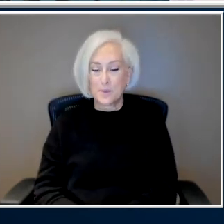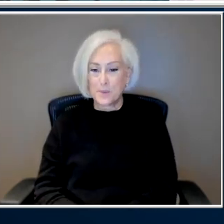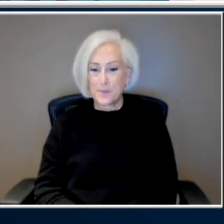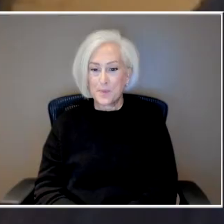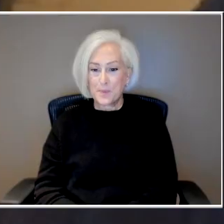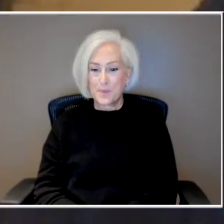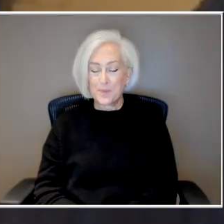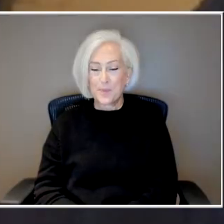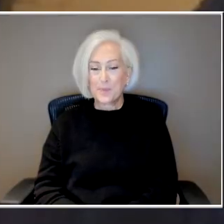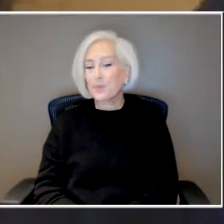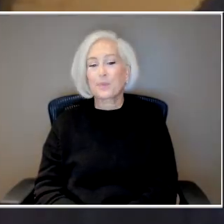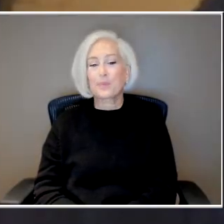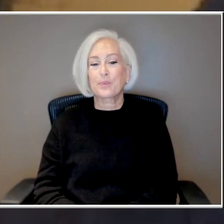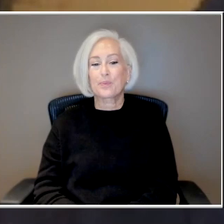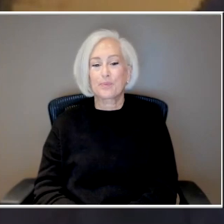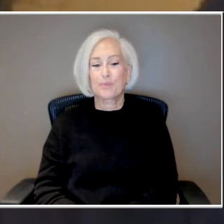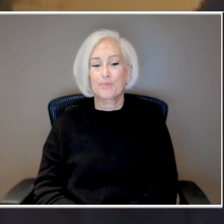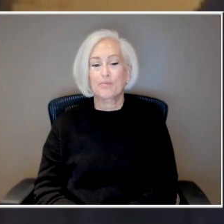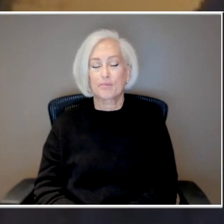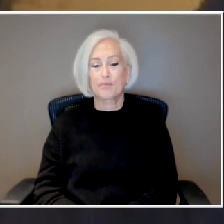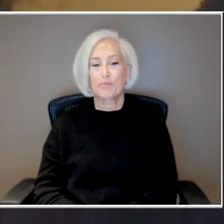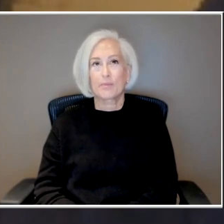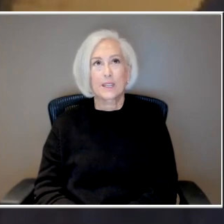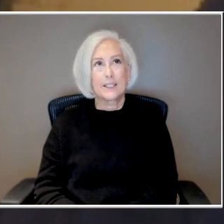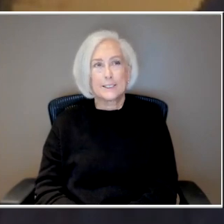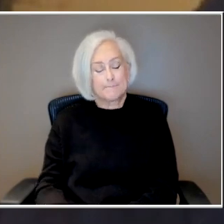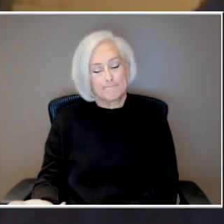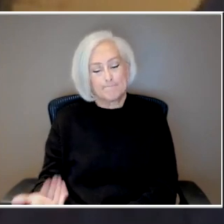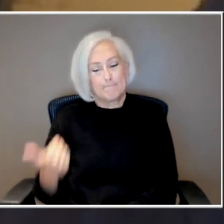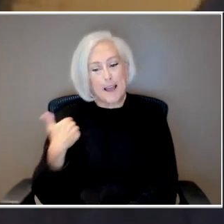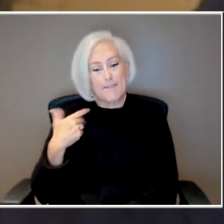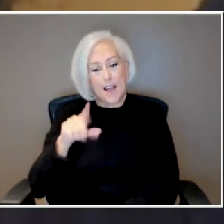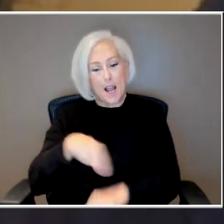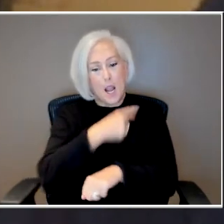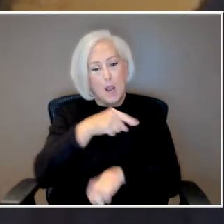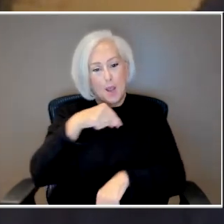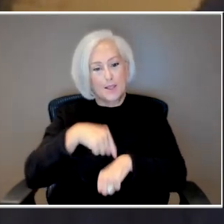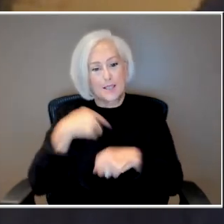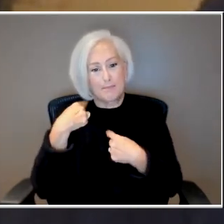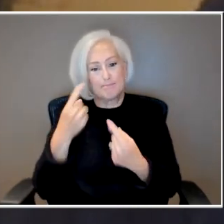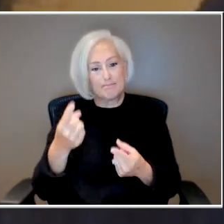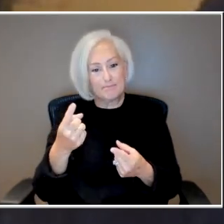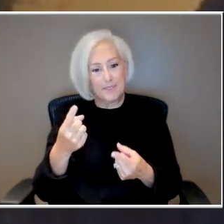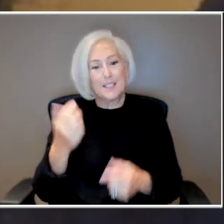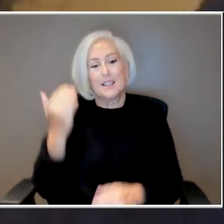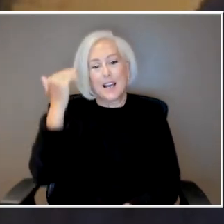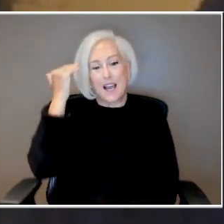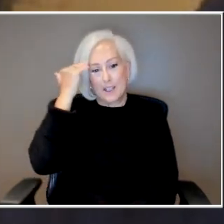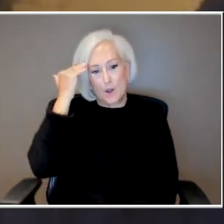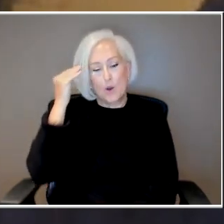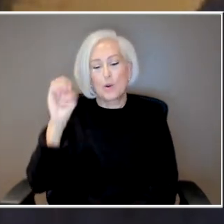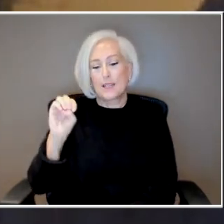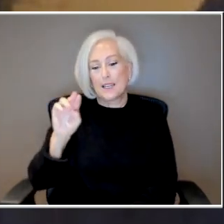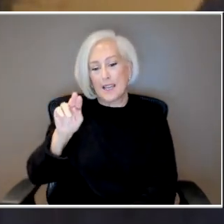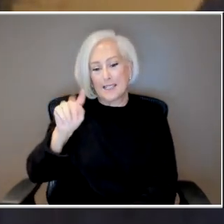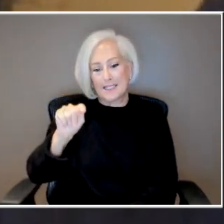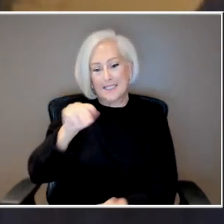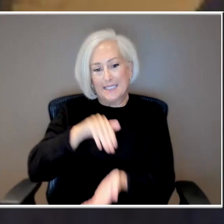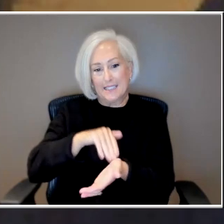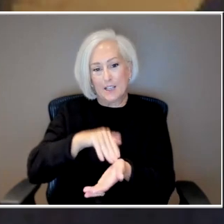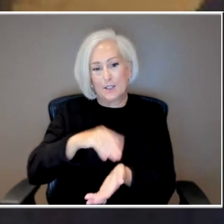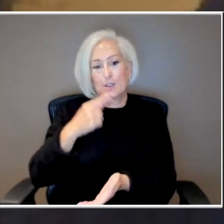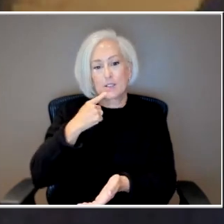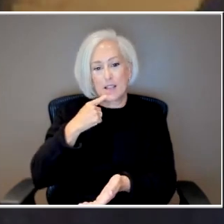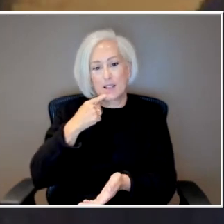You know, I guess we've had it so long. I know my ENT doctor had said after a little while we'll be